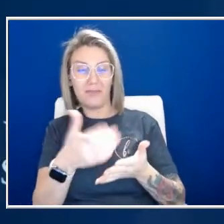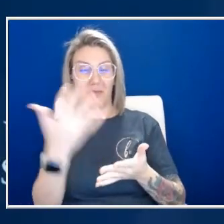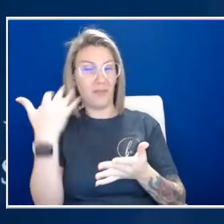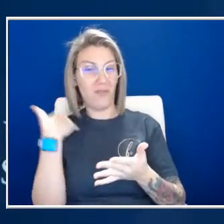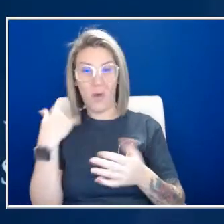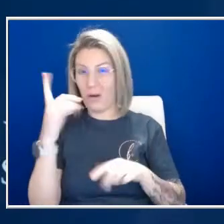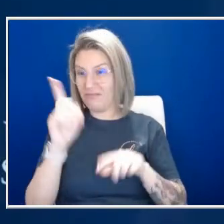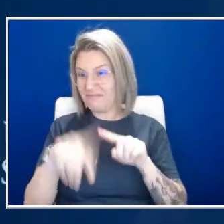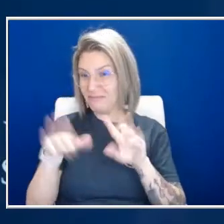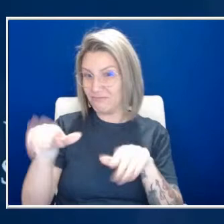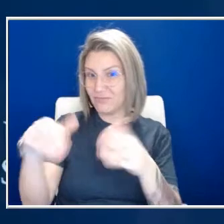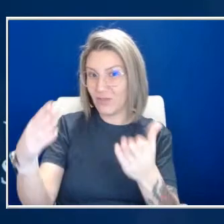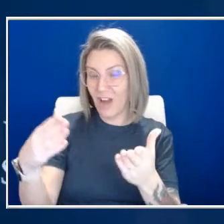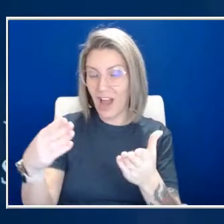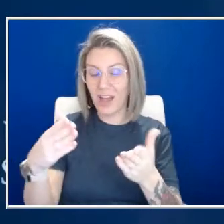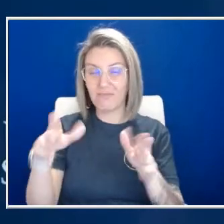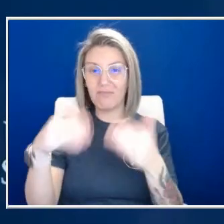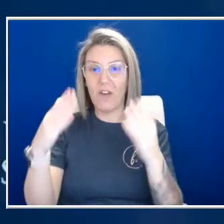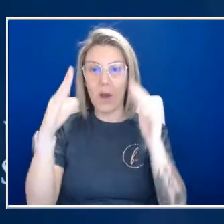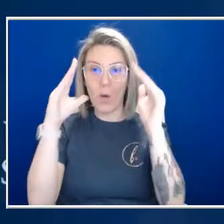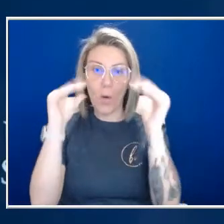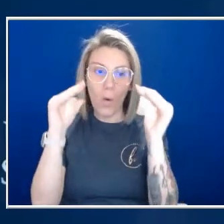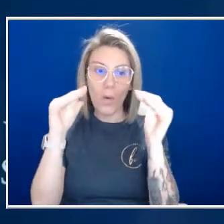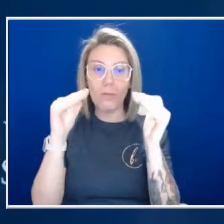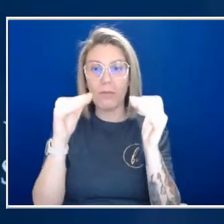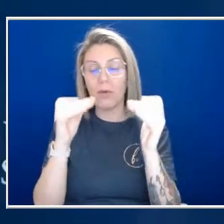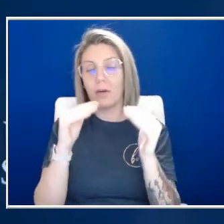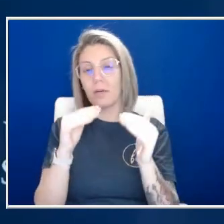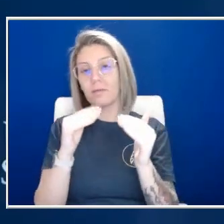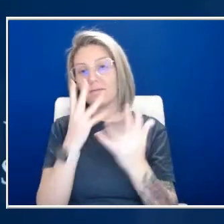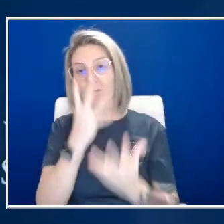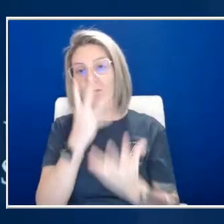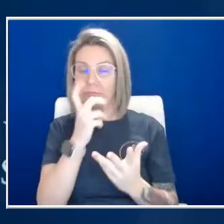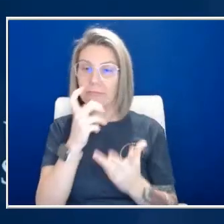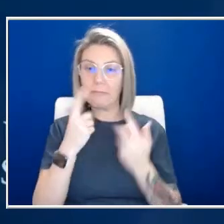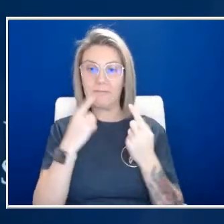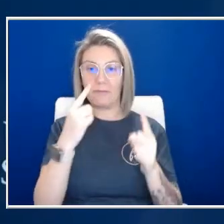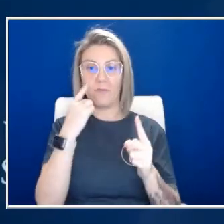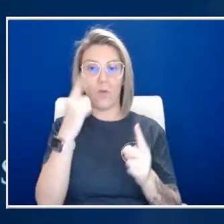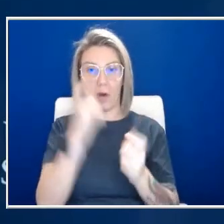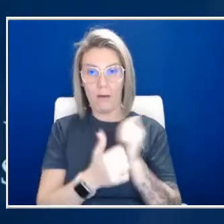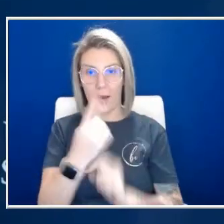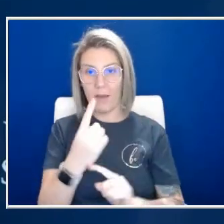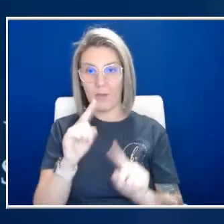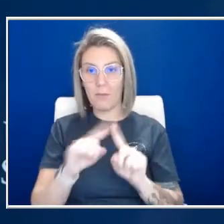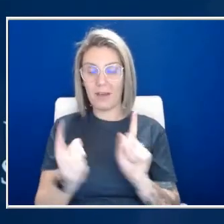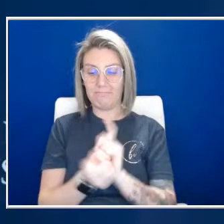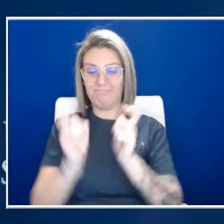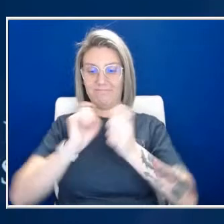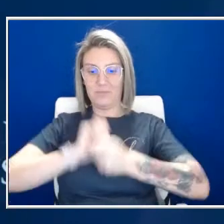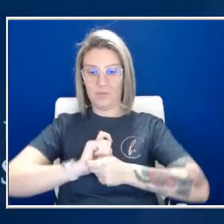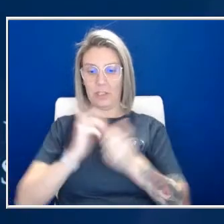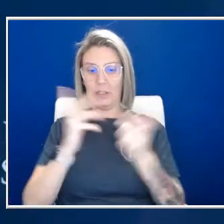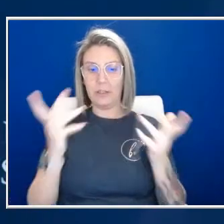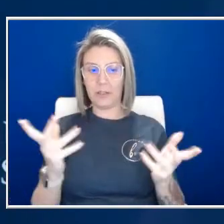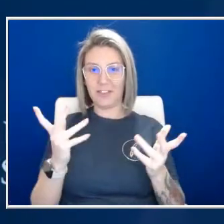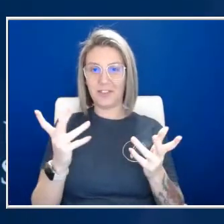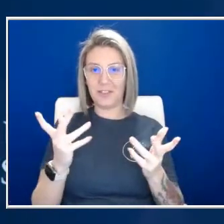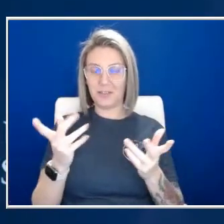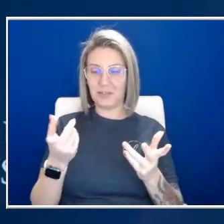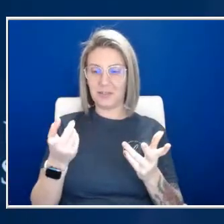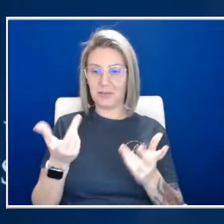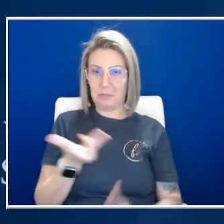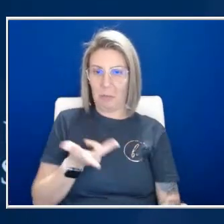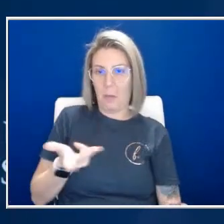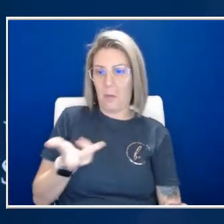Like she said, it's unfortunately not effective for everyone, but it's changed the conversation that Dr. Leminska and I and Dr. Napani have